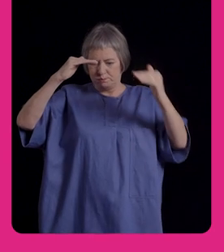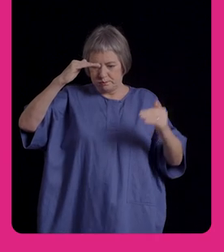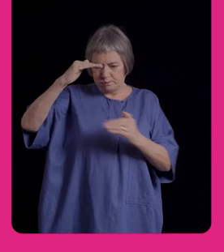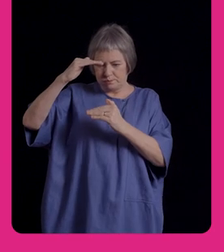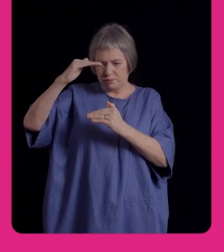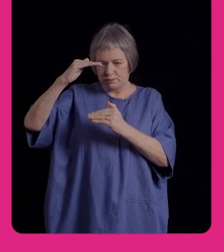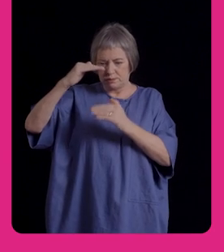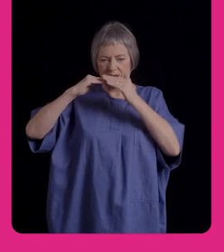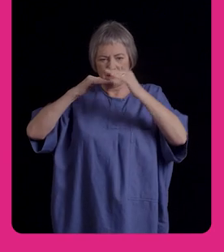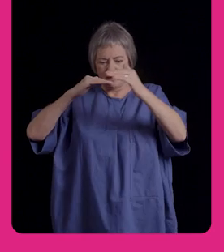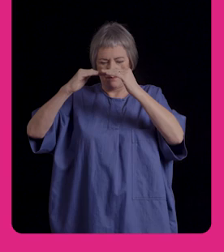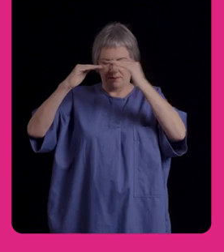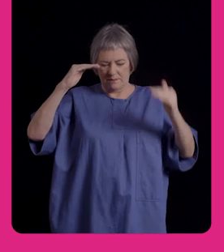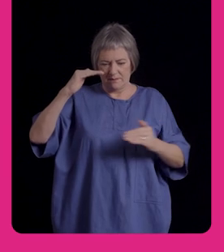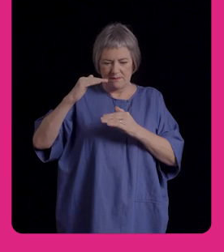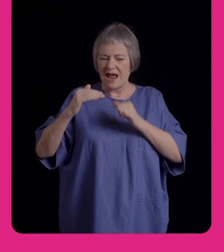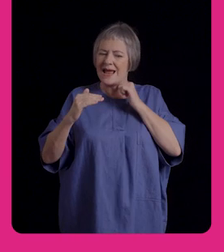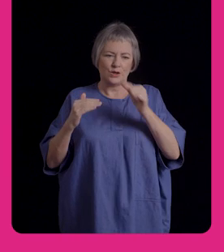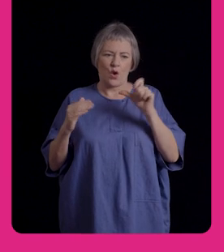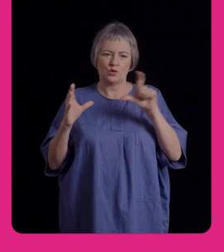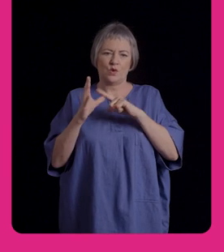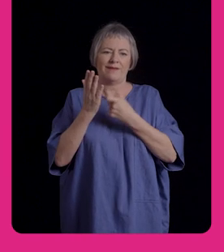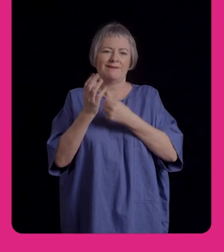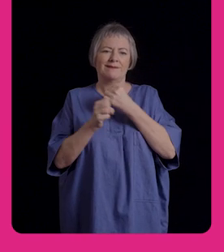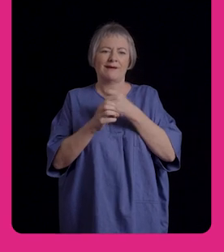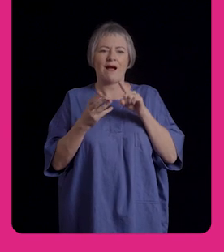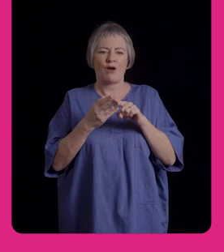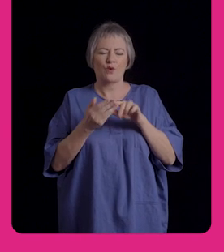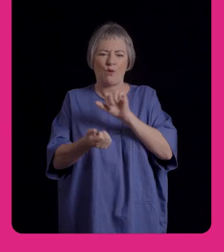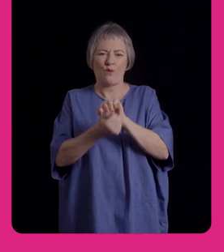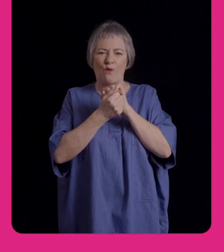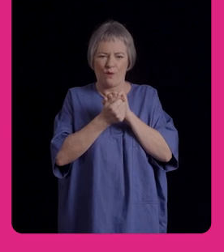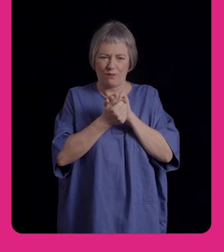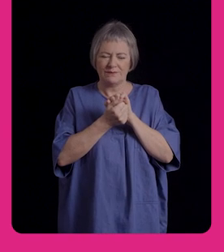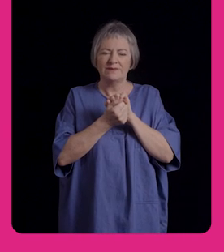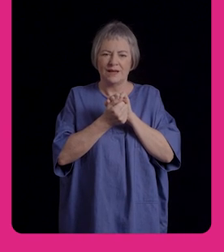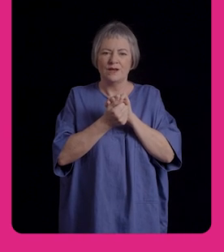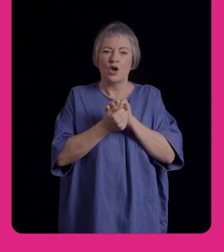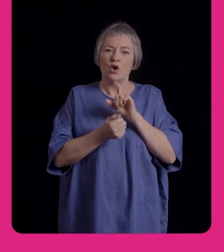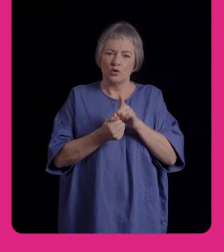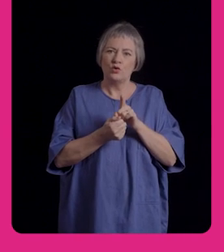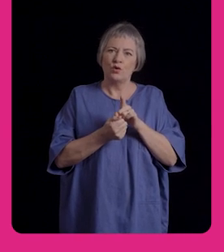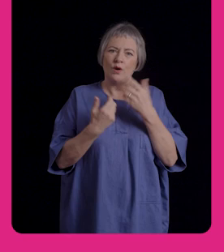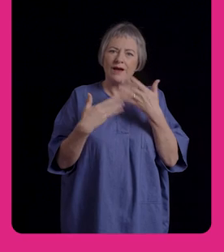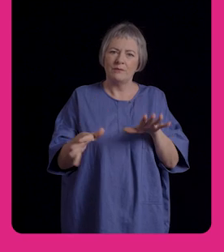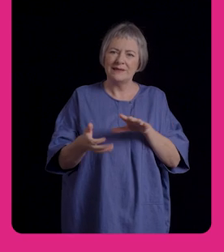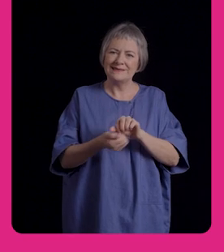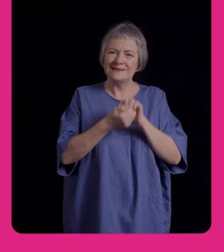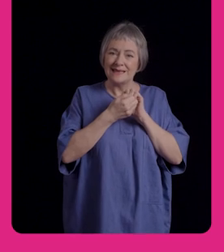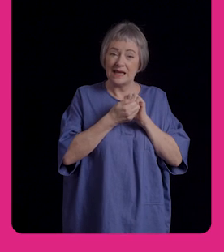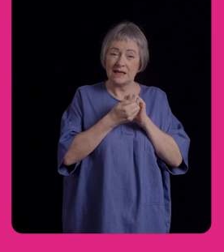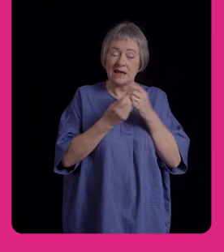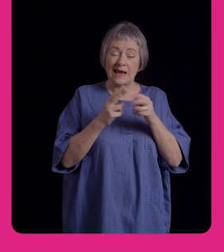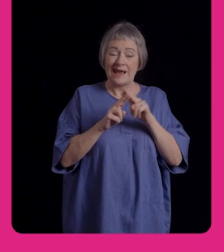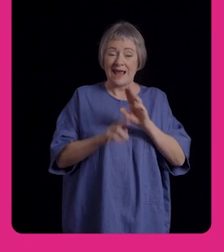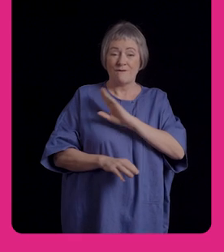the lower deck, and not to the cargo hold. You are taken, I think if Osborne tries